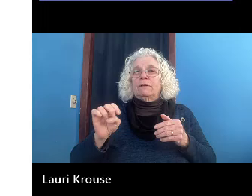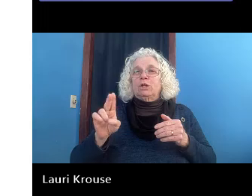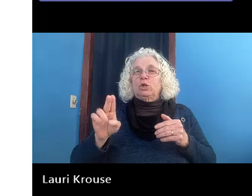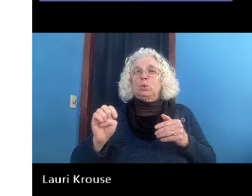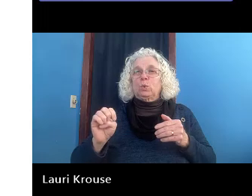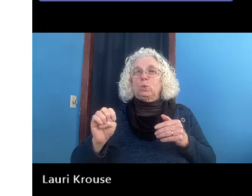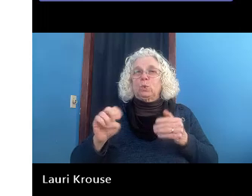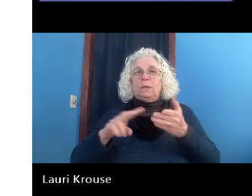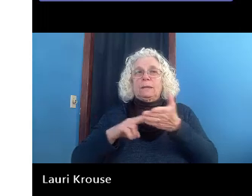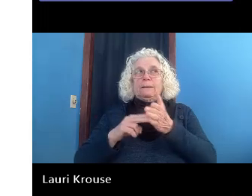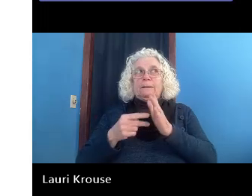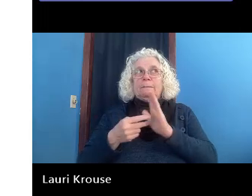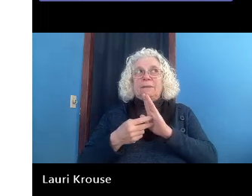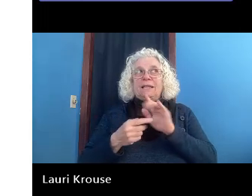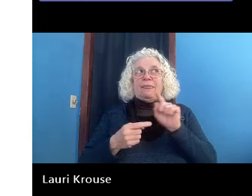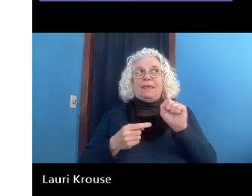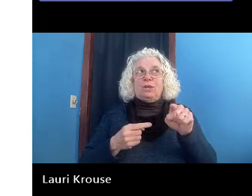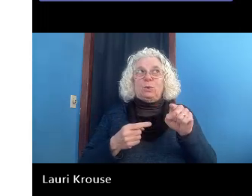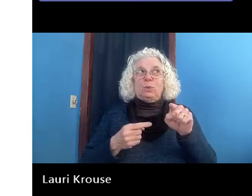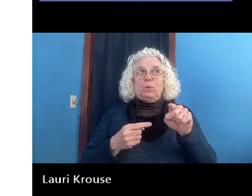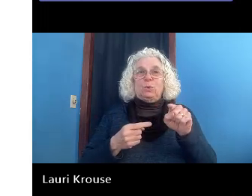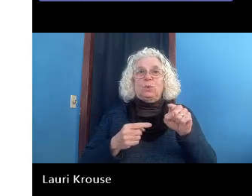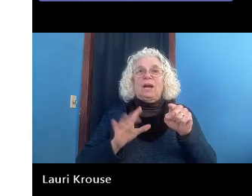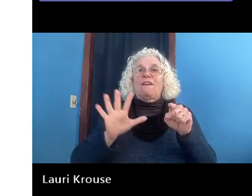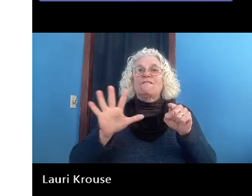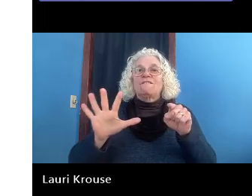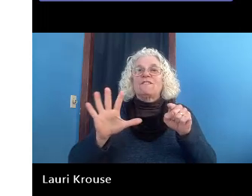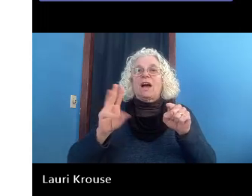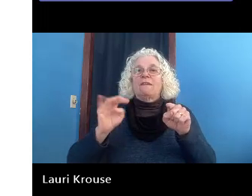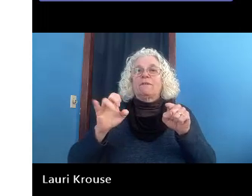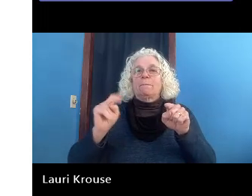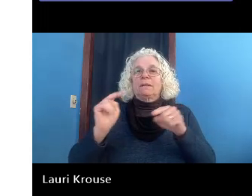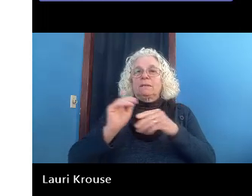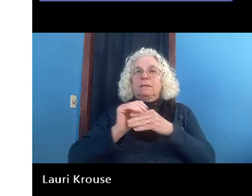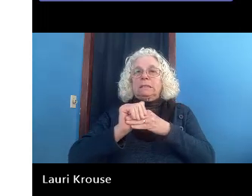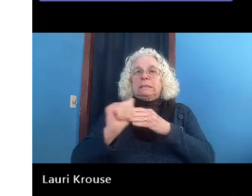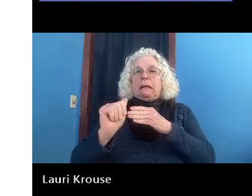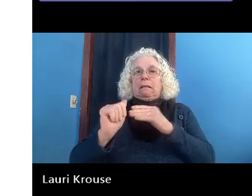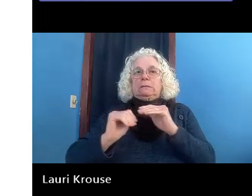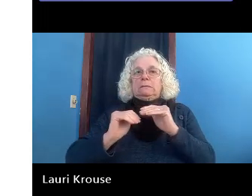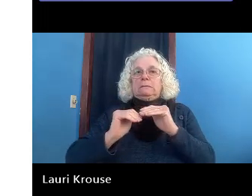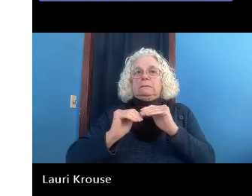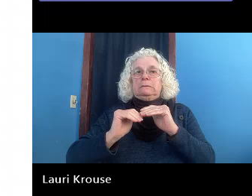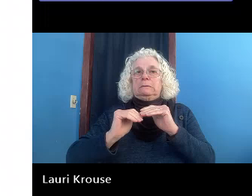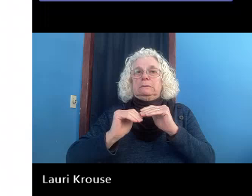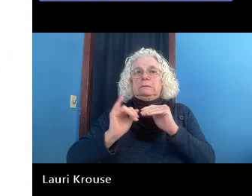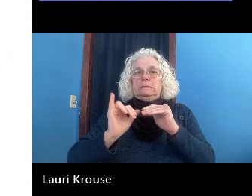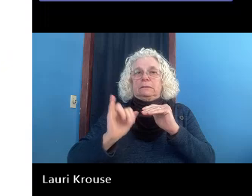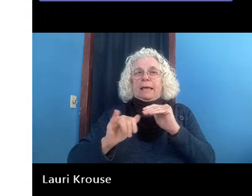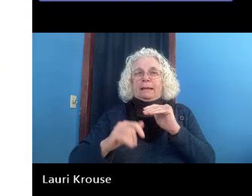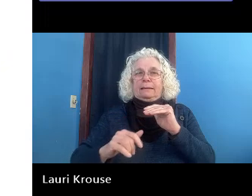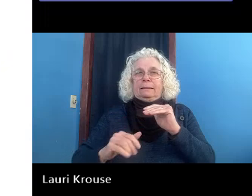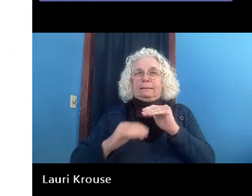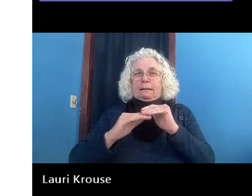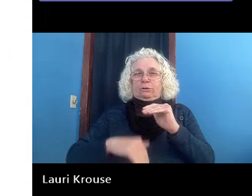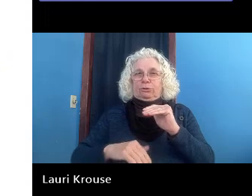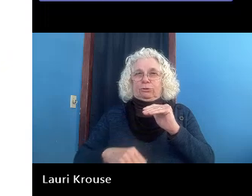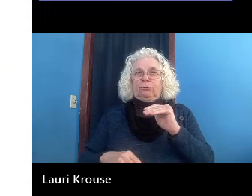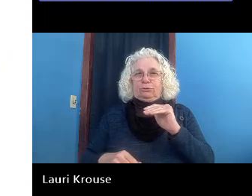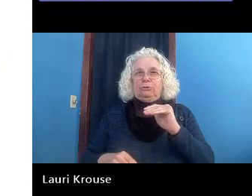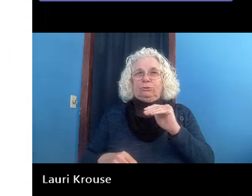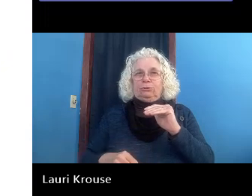or 5 million annual, gross revenue requirement, right? So,